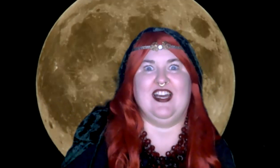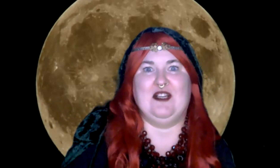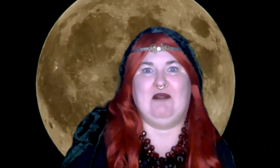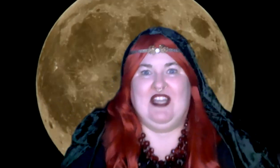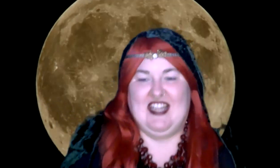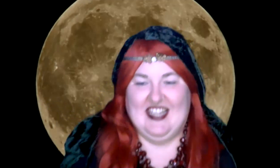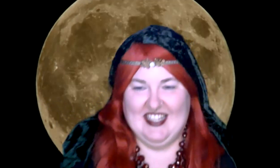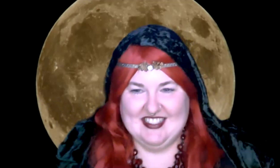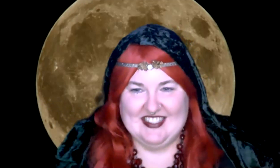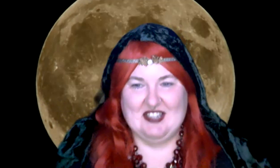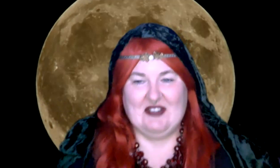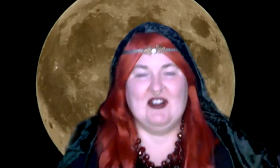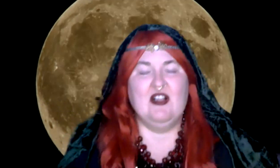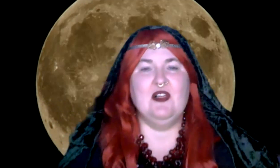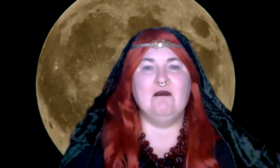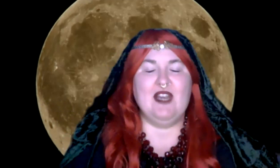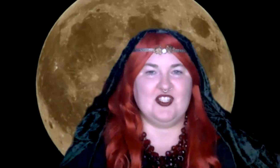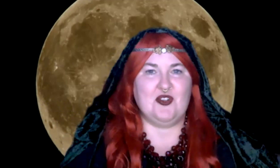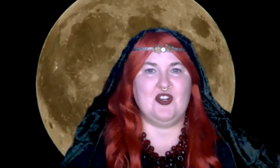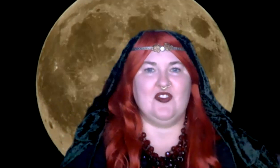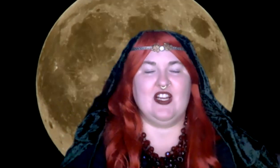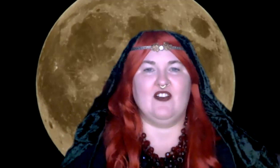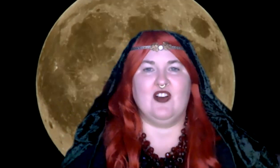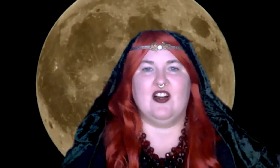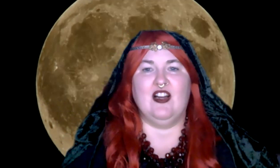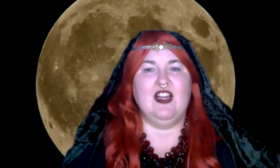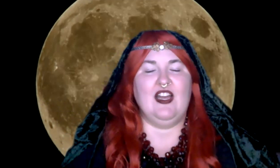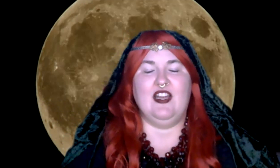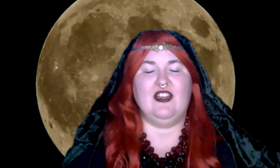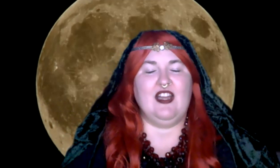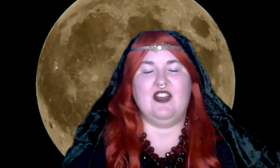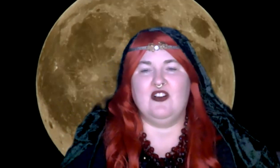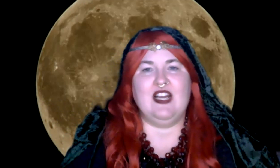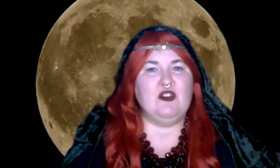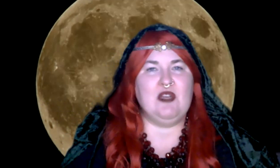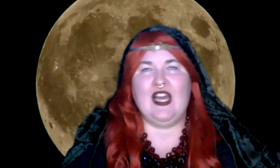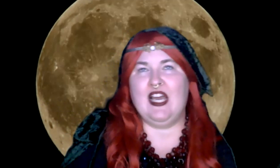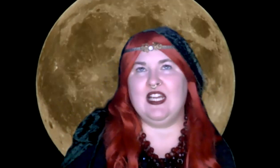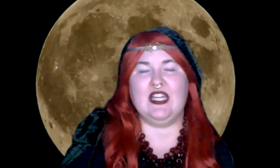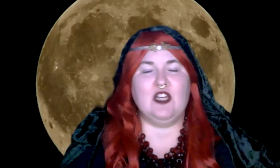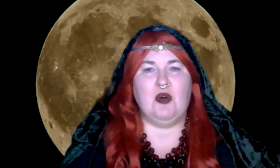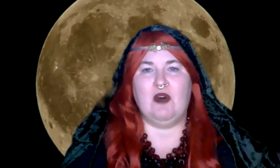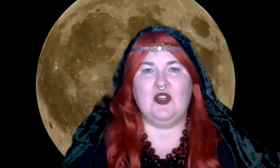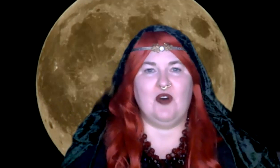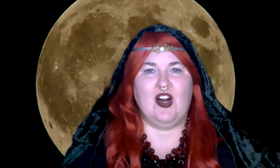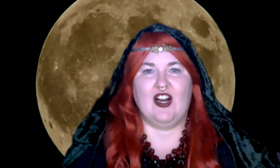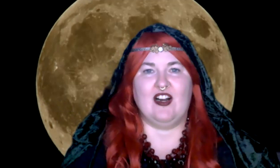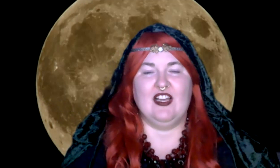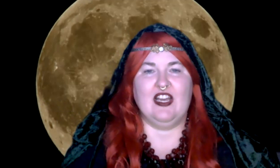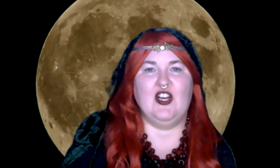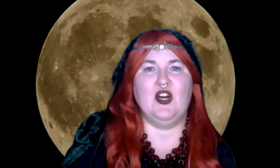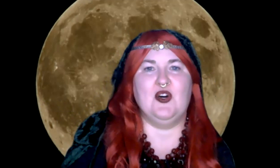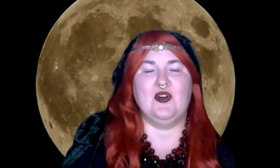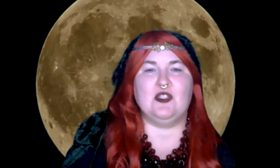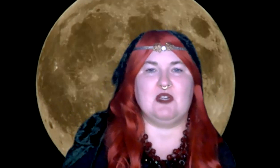exhausting that can be. So make sure you recover. And yeah, you don't have to be anything but what you are.